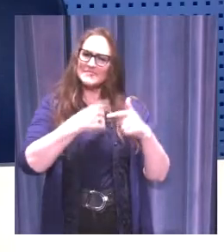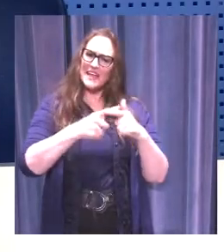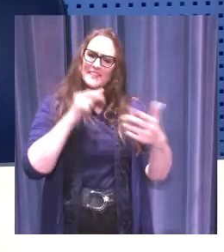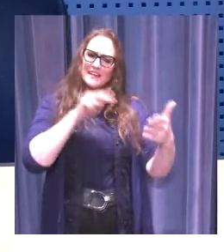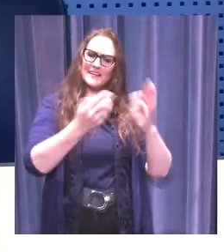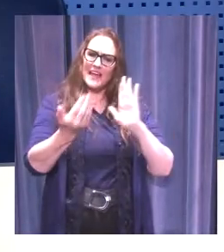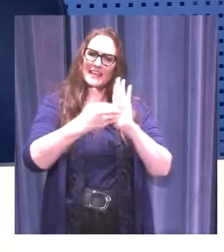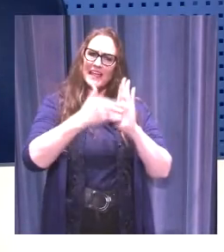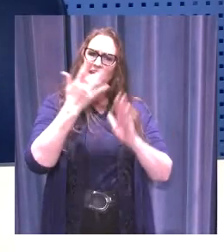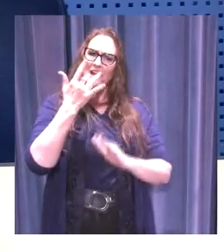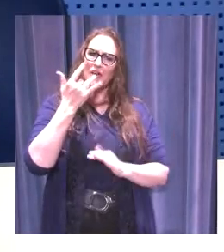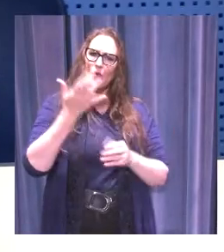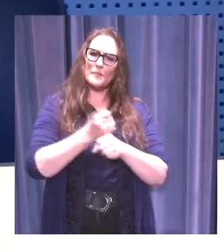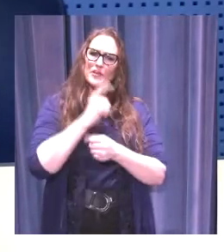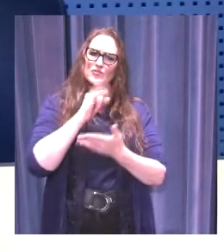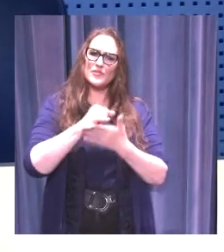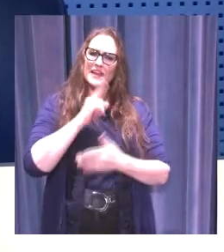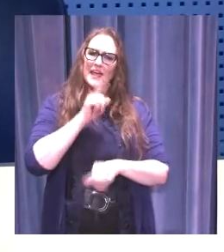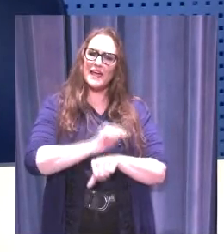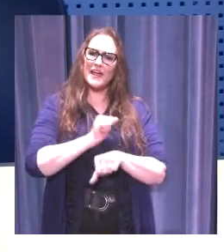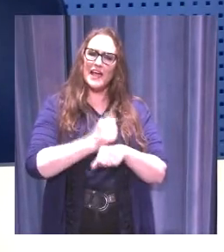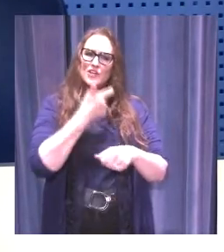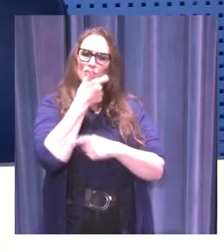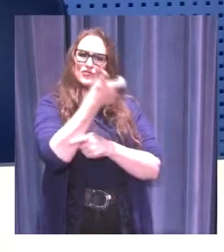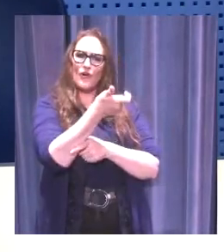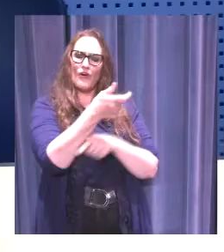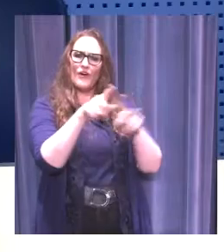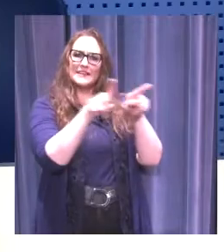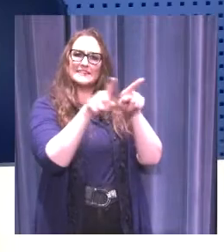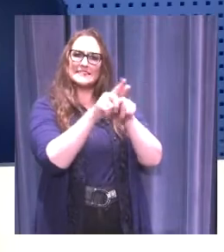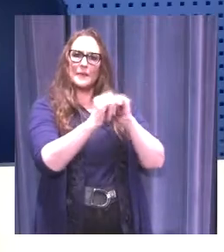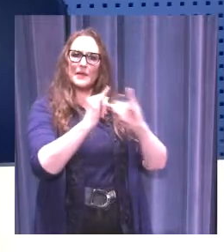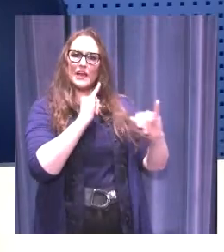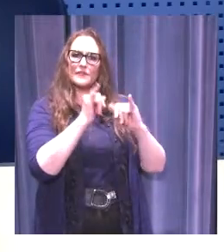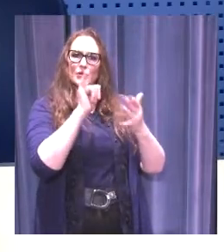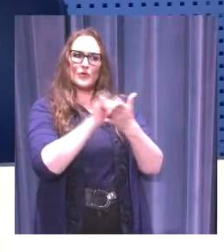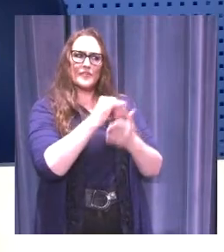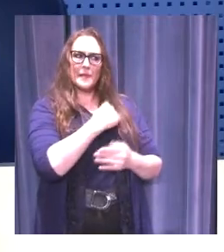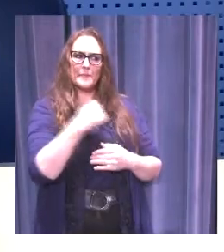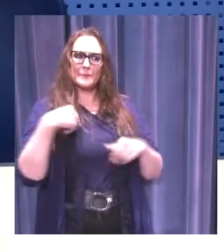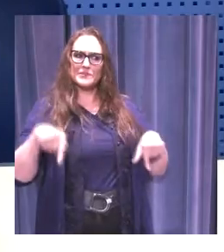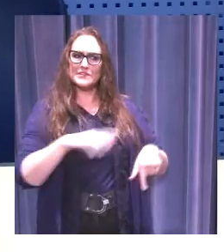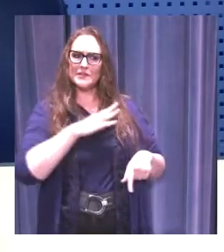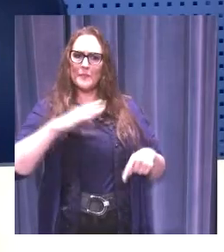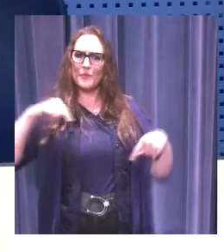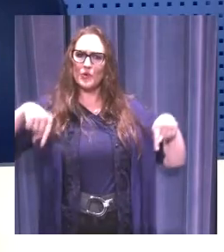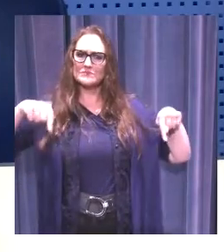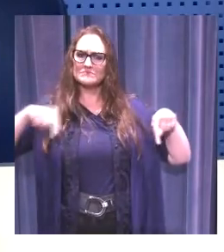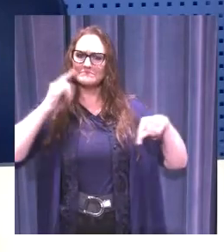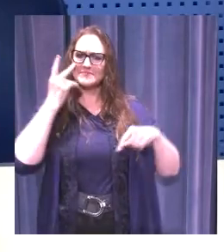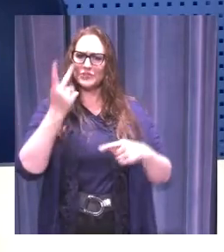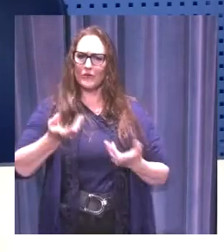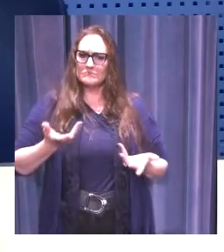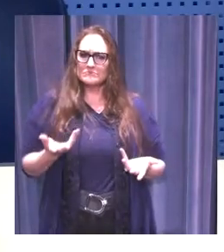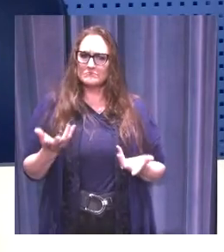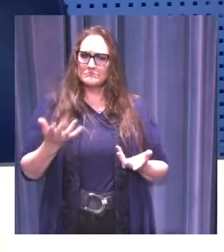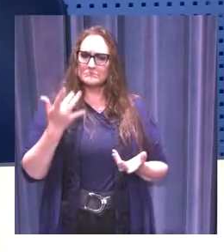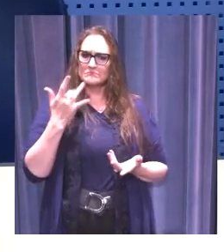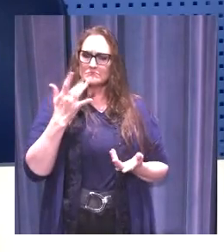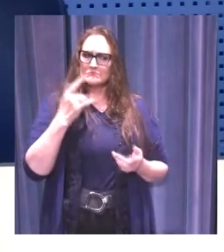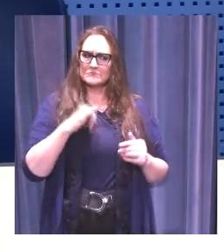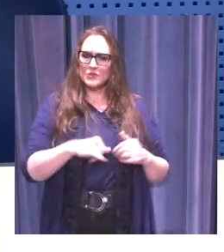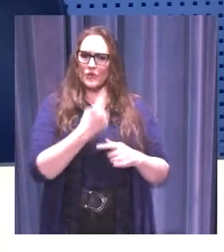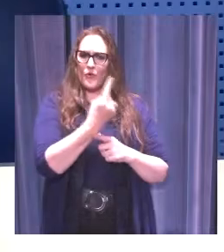make sure that I actually saw the same interview that members of this board saw. Because there was